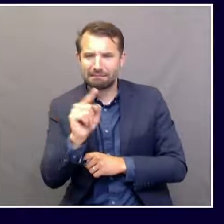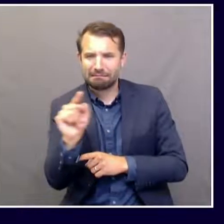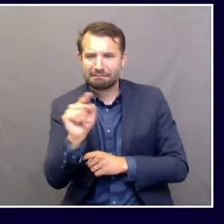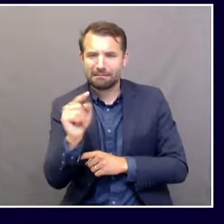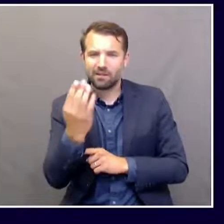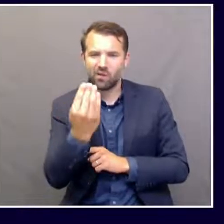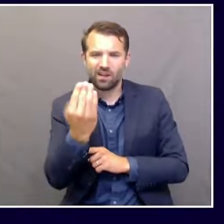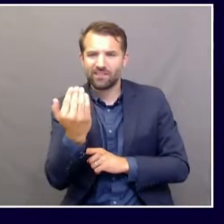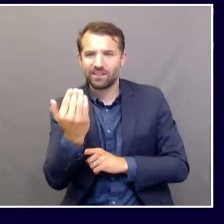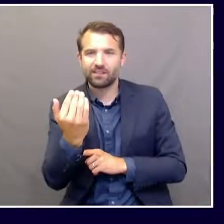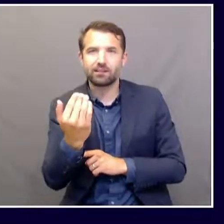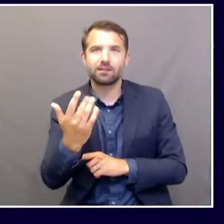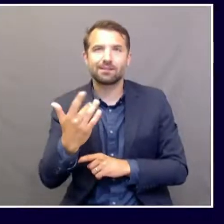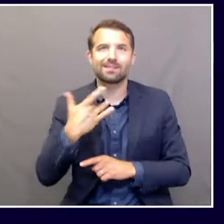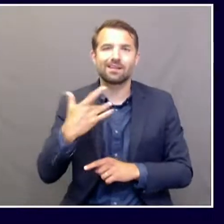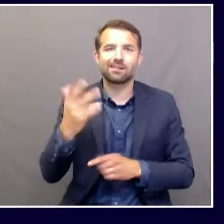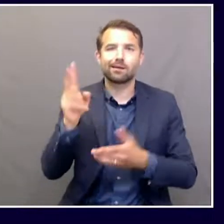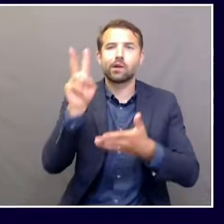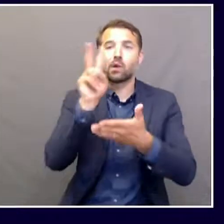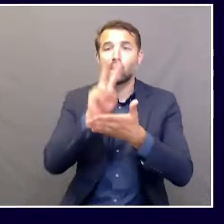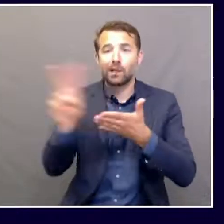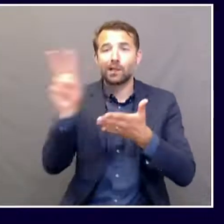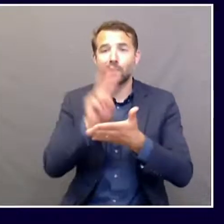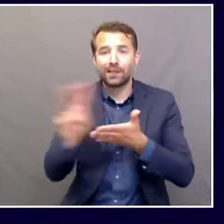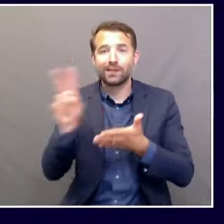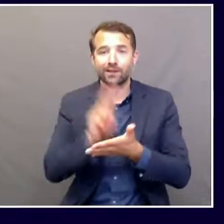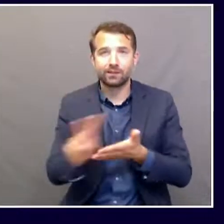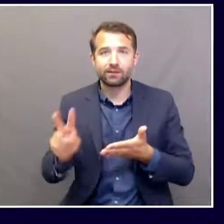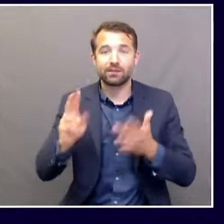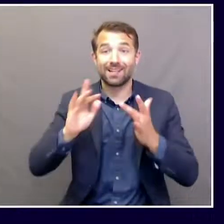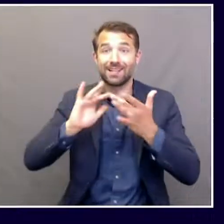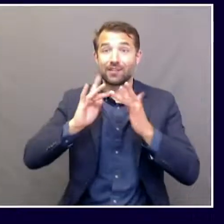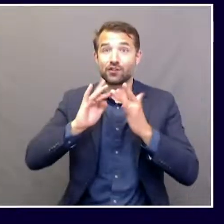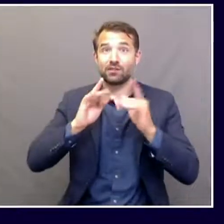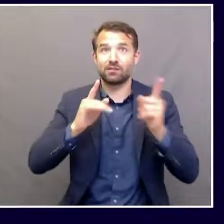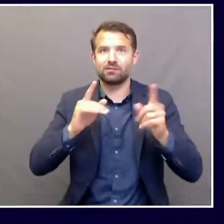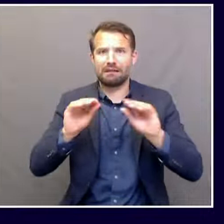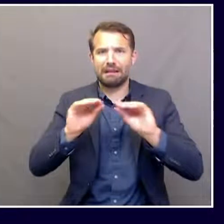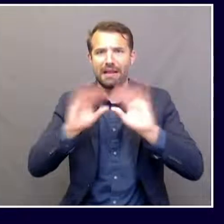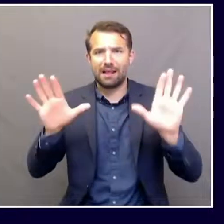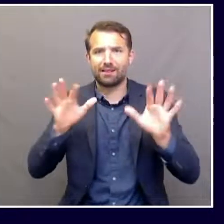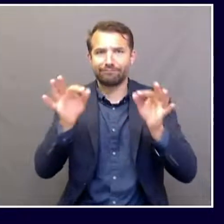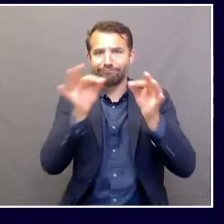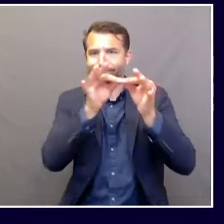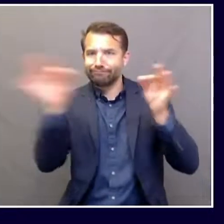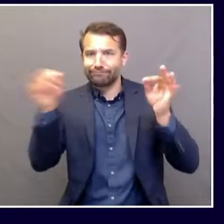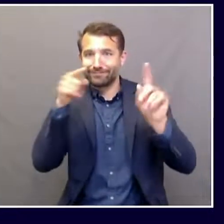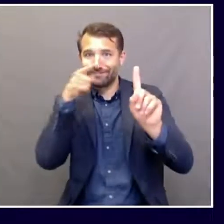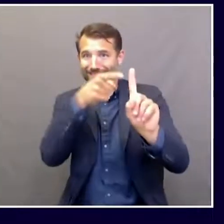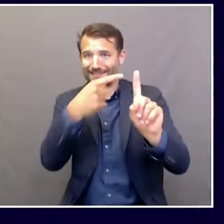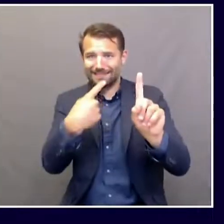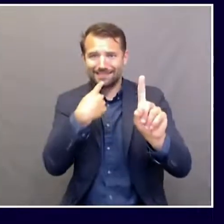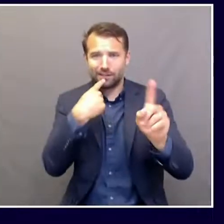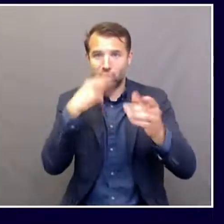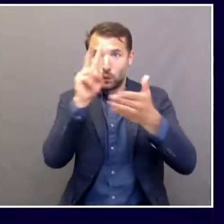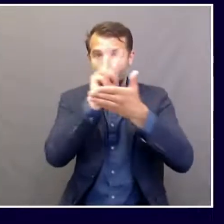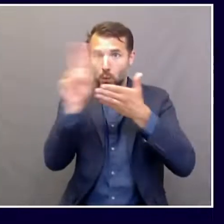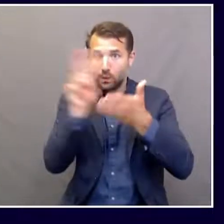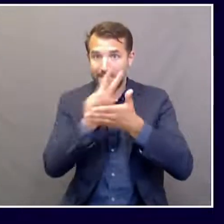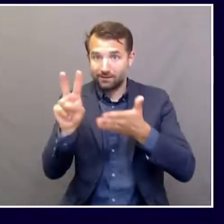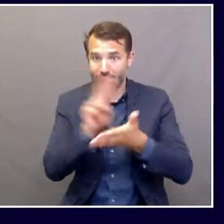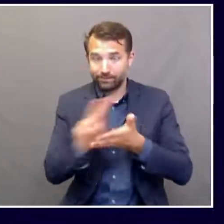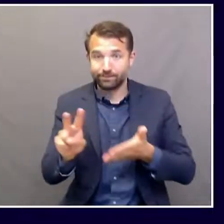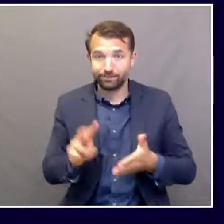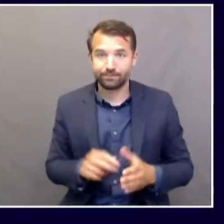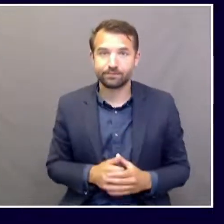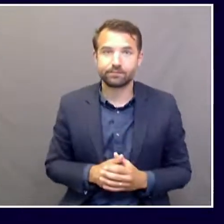we say right on the website that the data will be updated every 2 weeks. Okay, I didn't see that if it's there. Thank you.